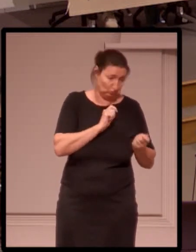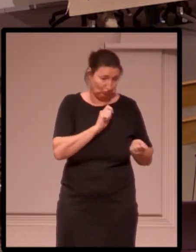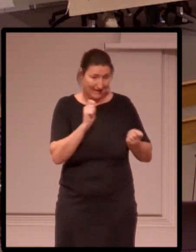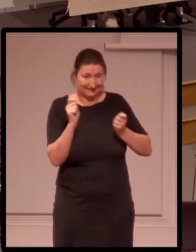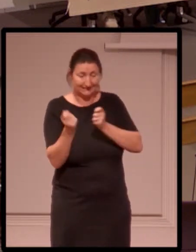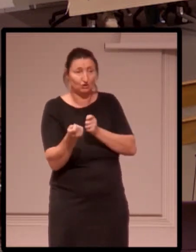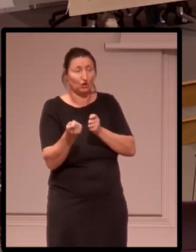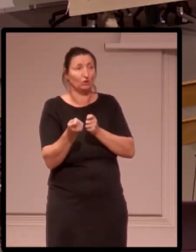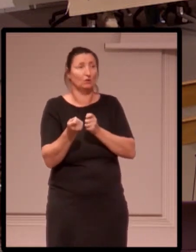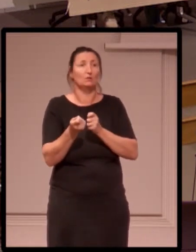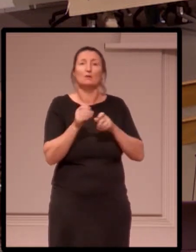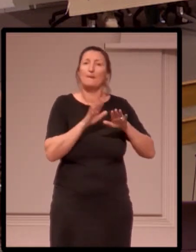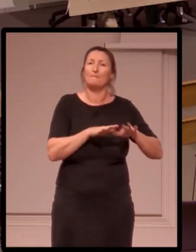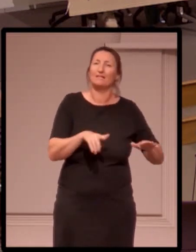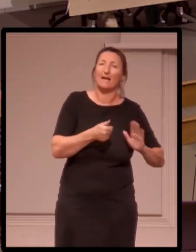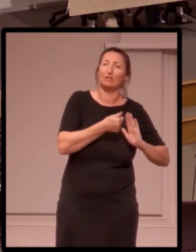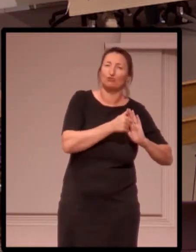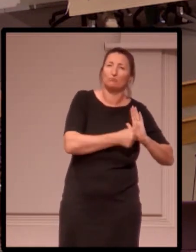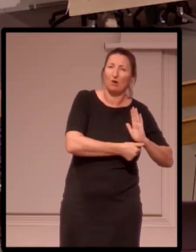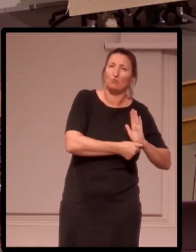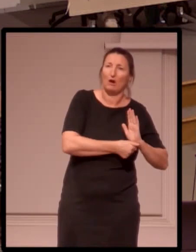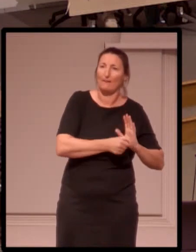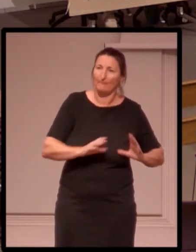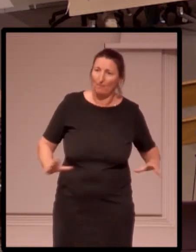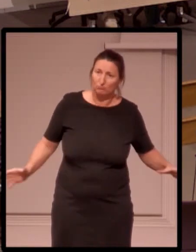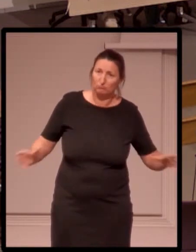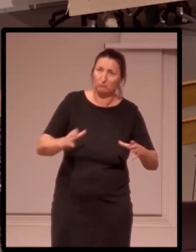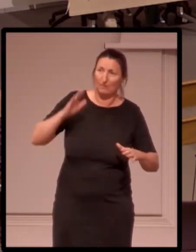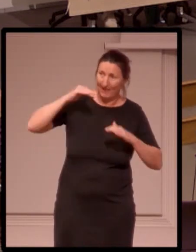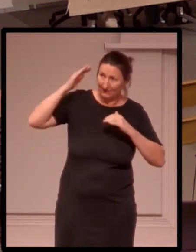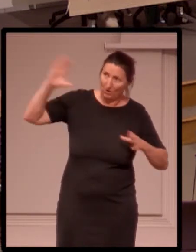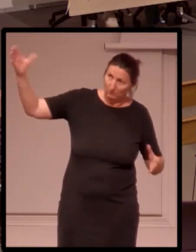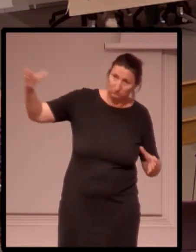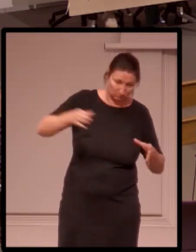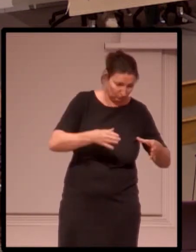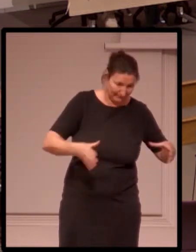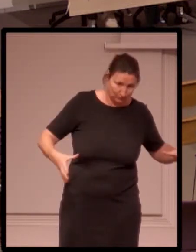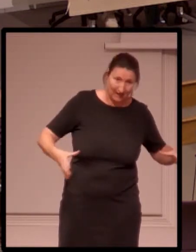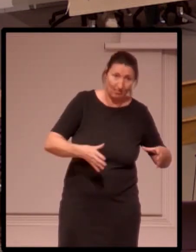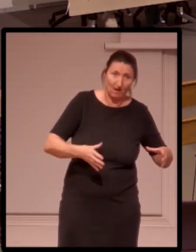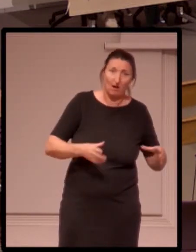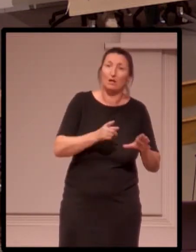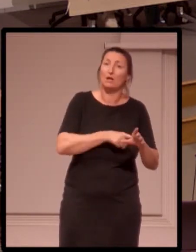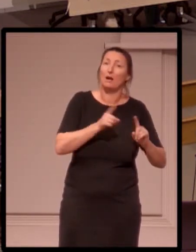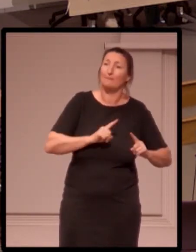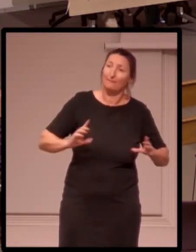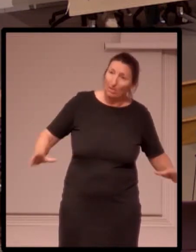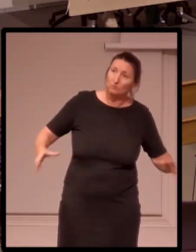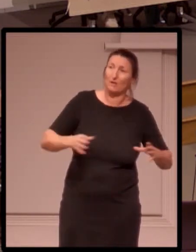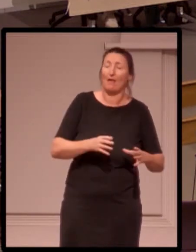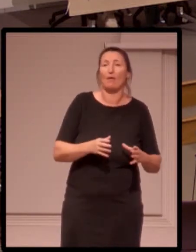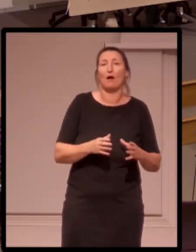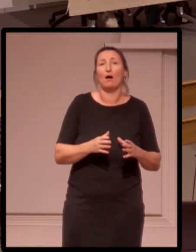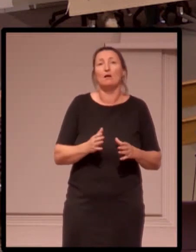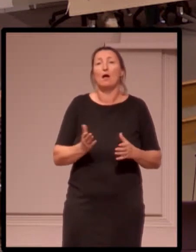transition, in paediatric programmes, but bringing adults together and starting to work through that with young people and young adults on certain conditions as part of the